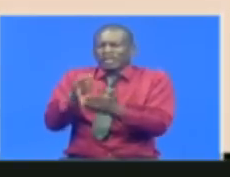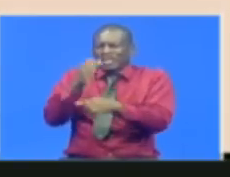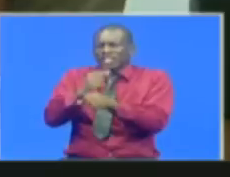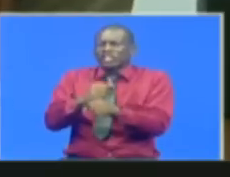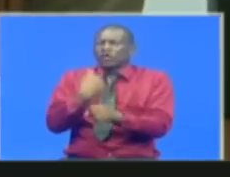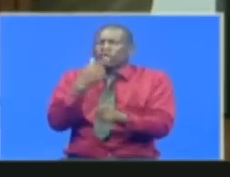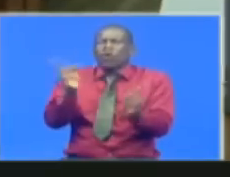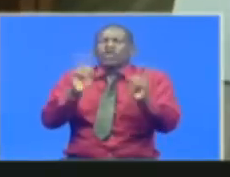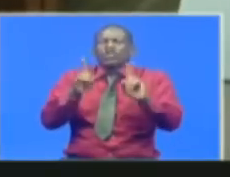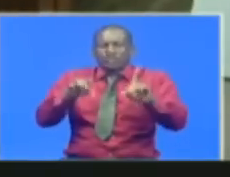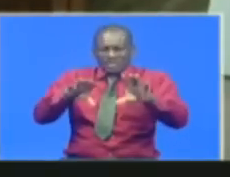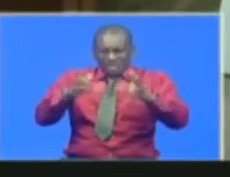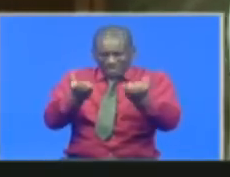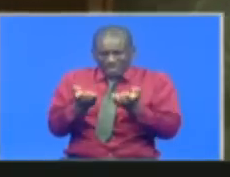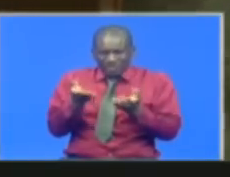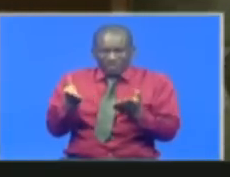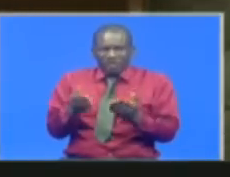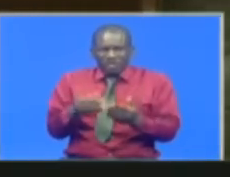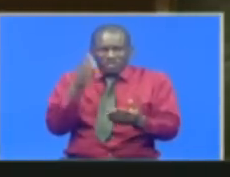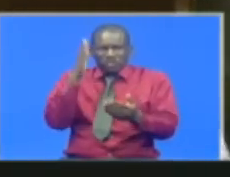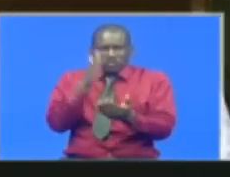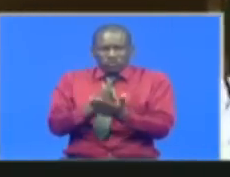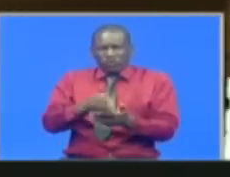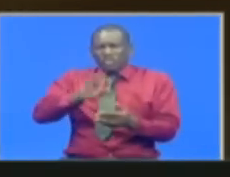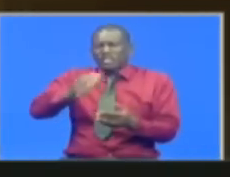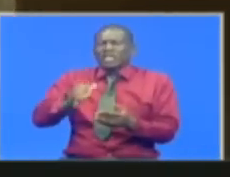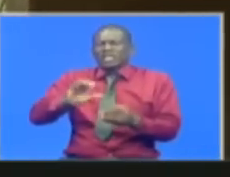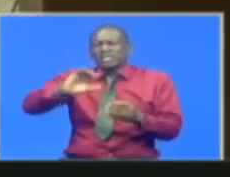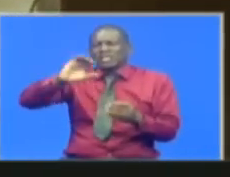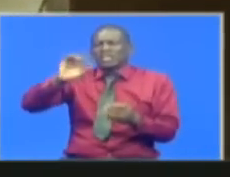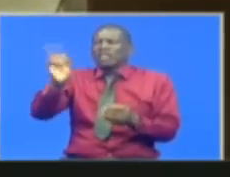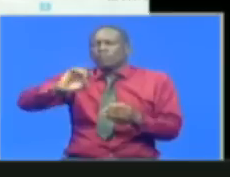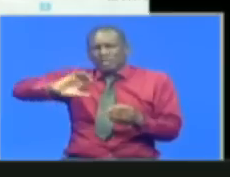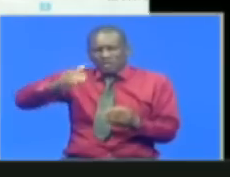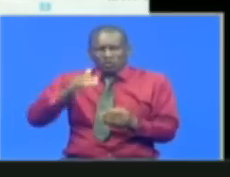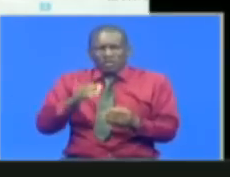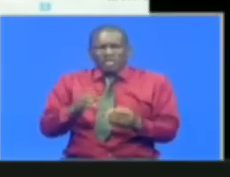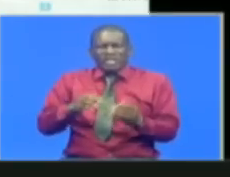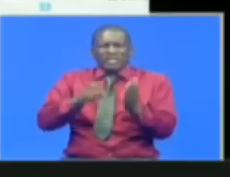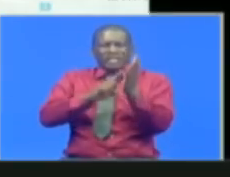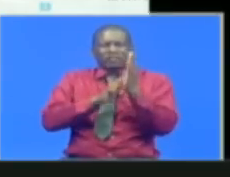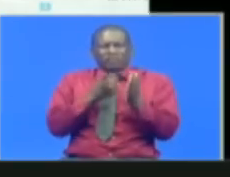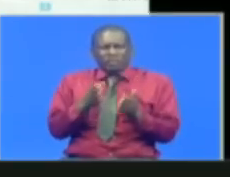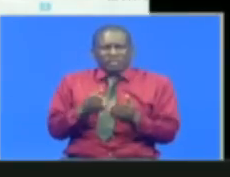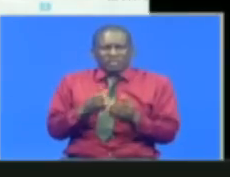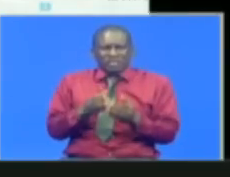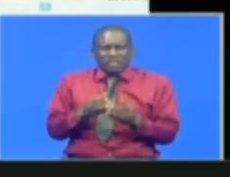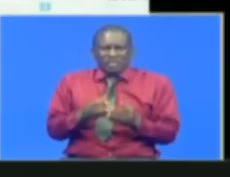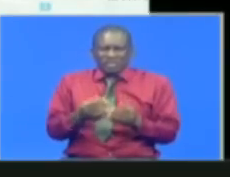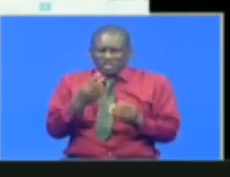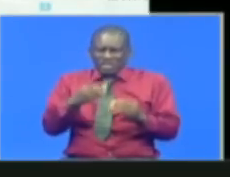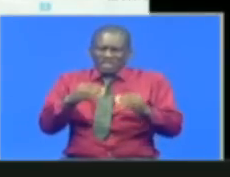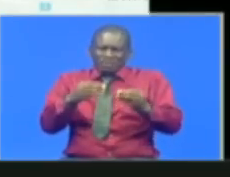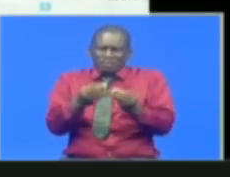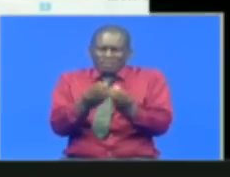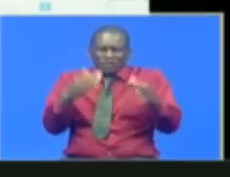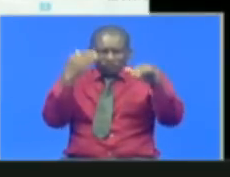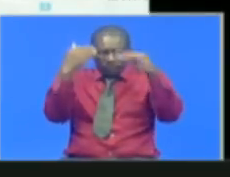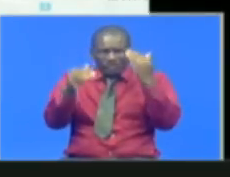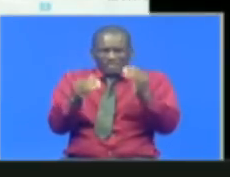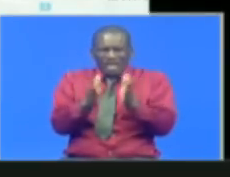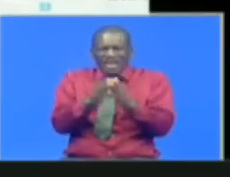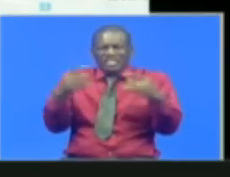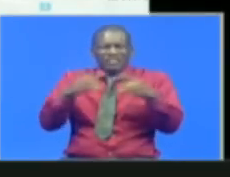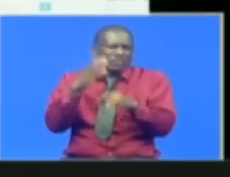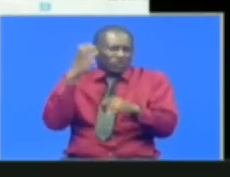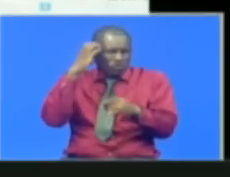your system. Indeed, the city's CBD is a prime example of this. A myriad of universities and constituent colleges